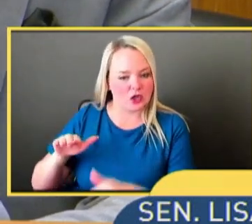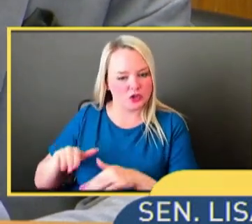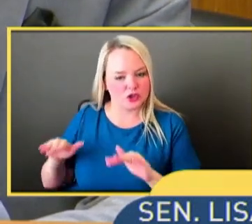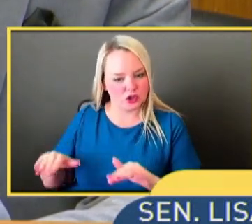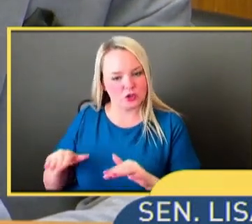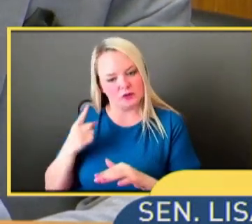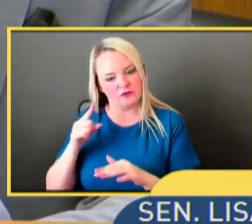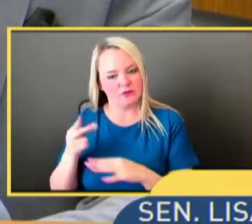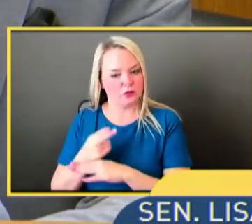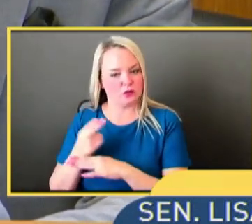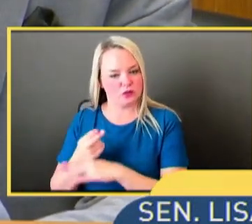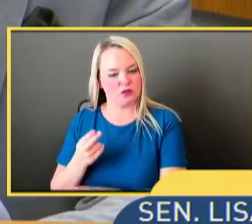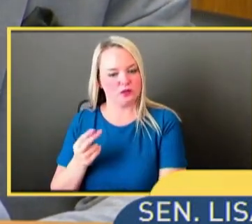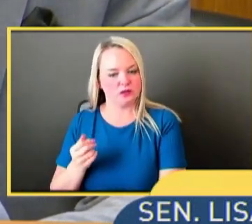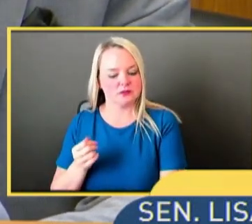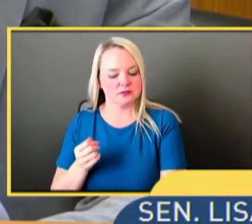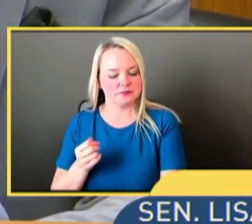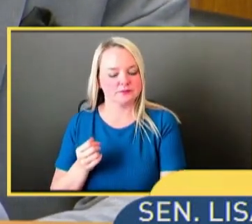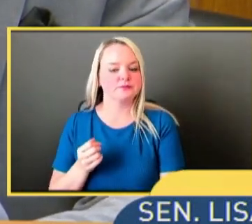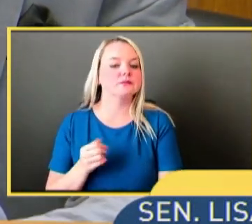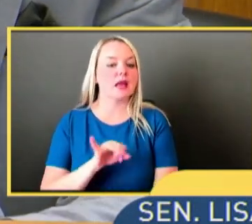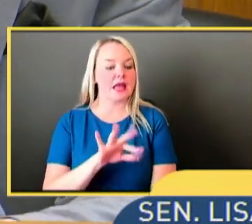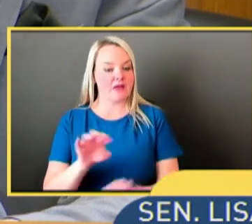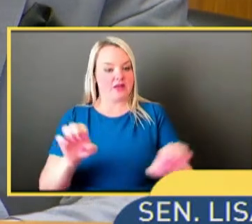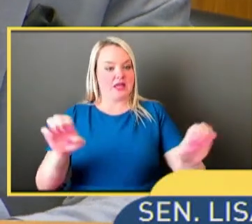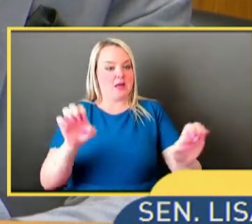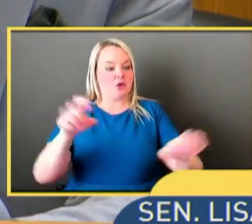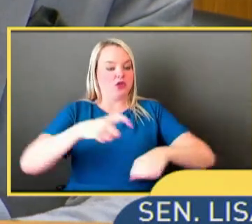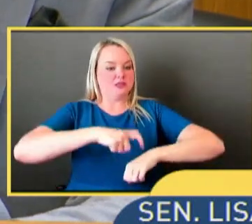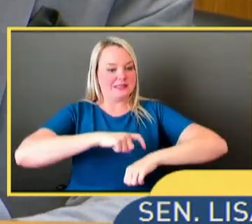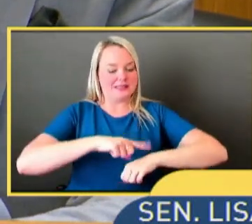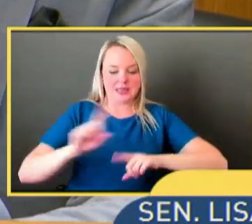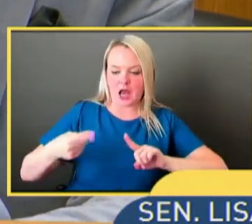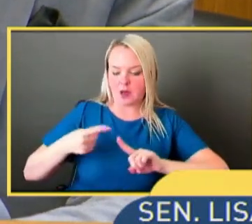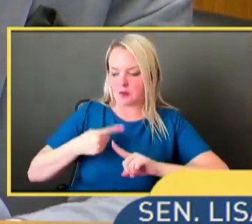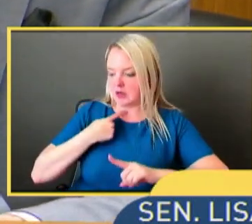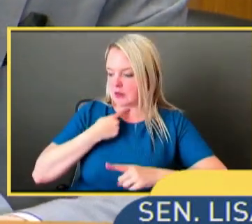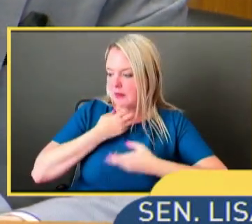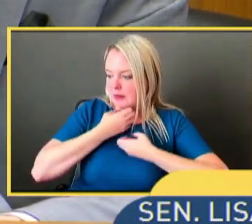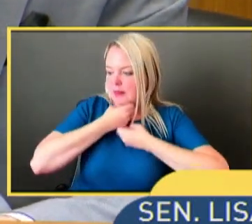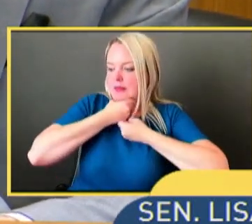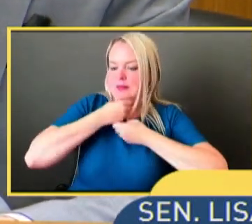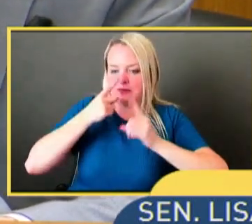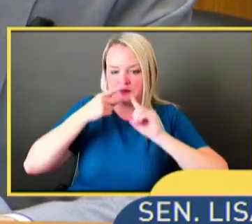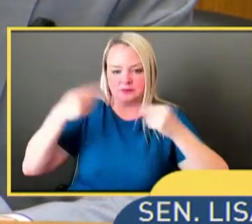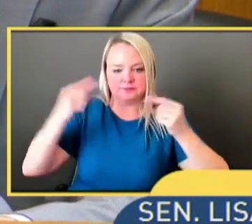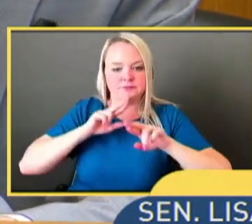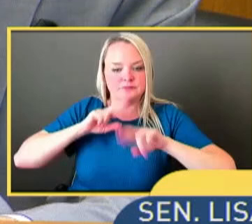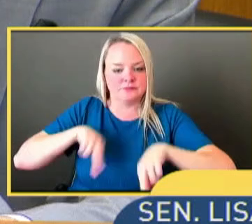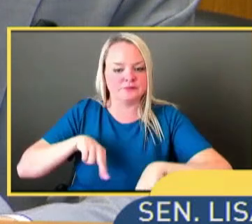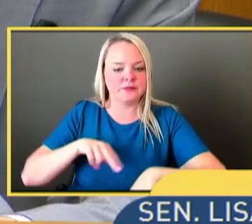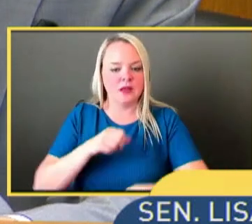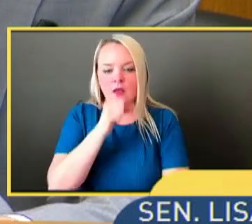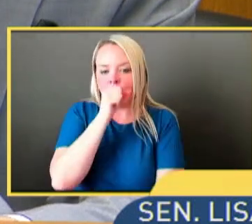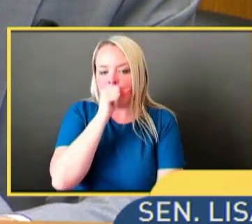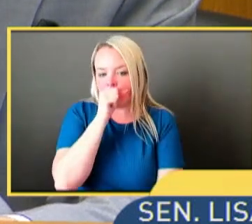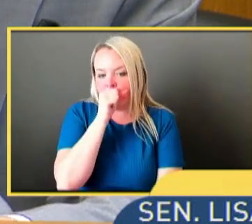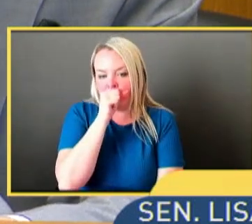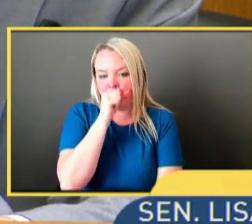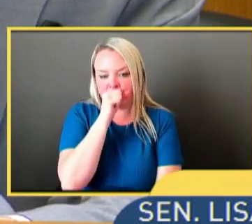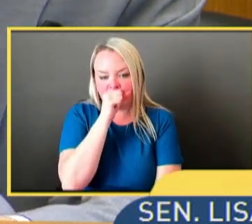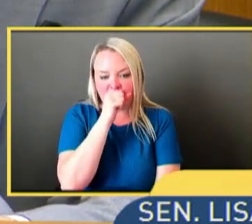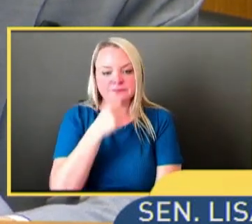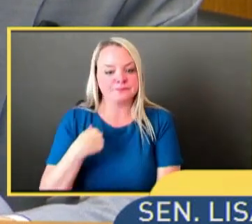use. Now, in the time of an emergency, when a child is in anaphylactic shock, I would want them to be able